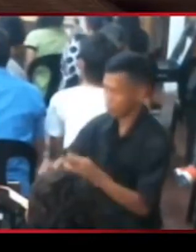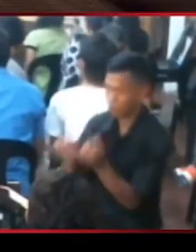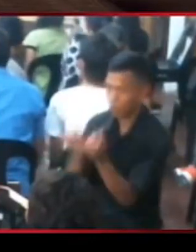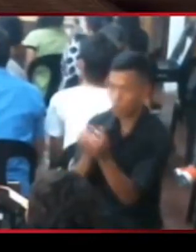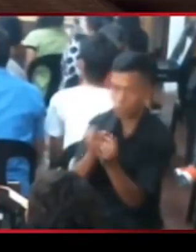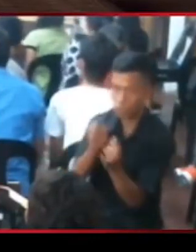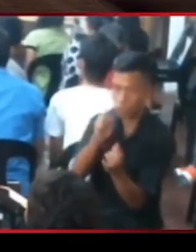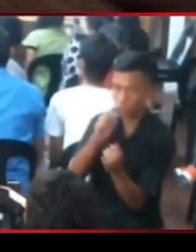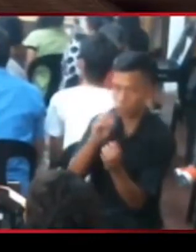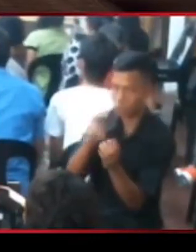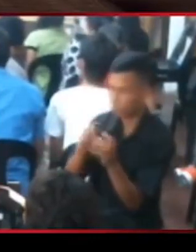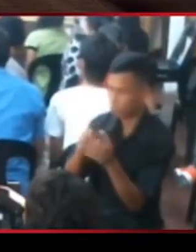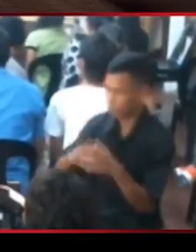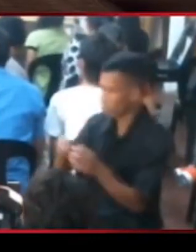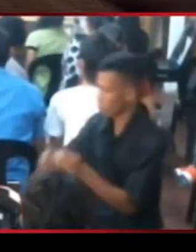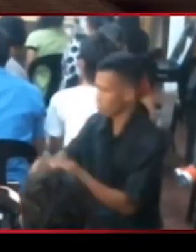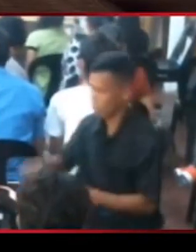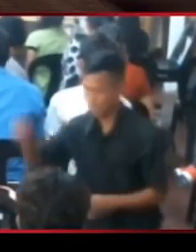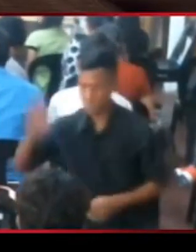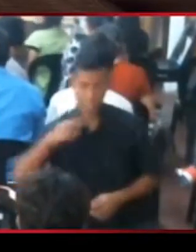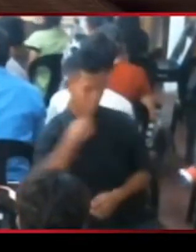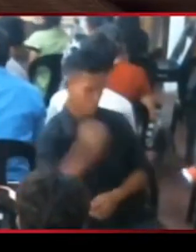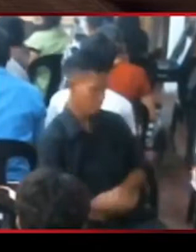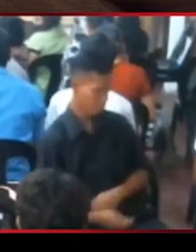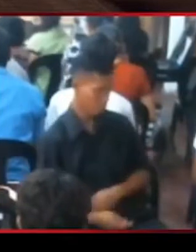Job lost everything.